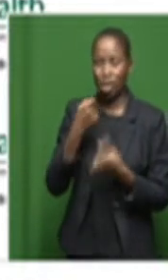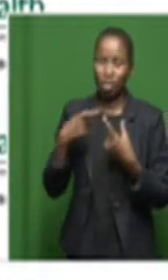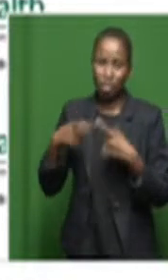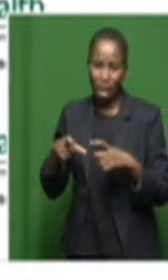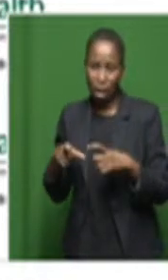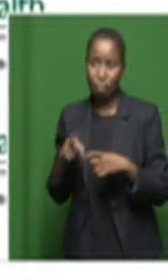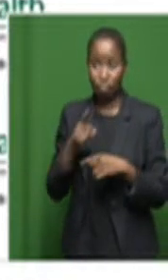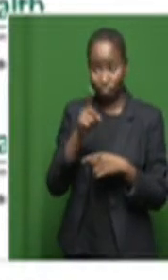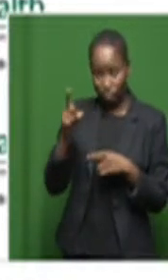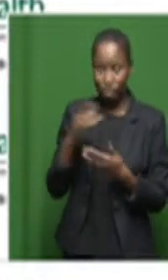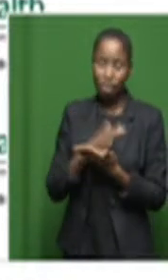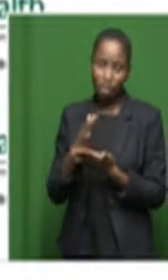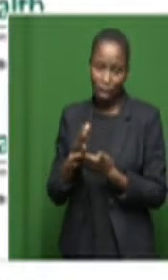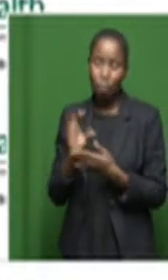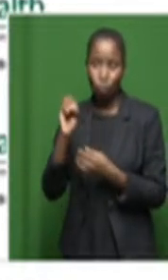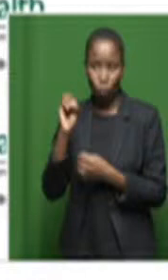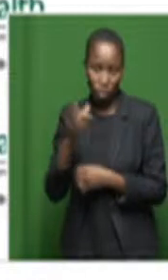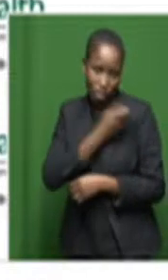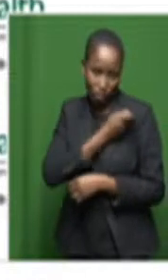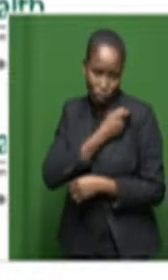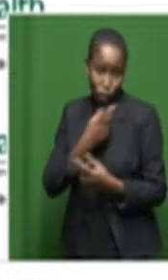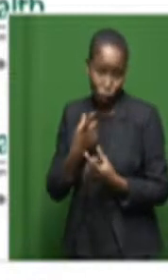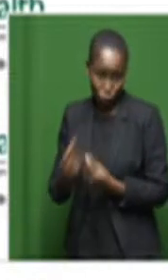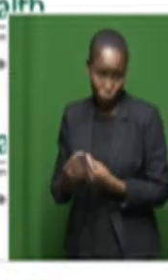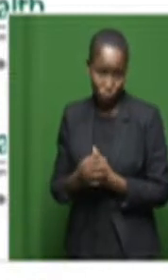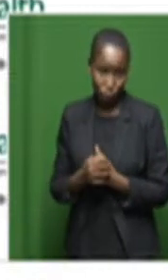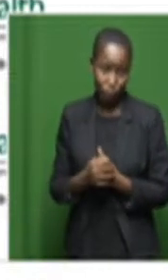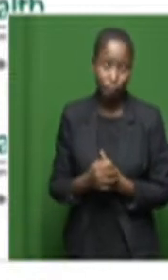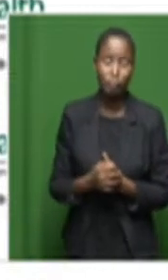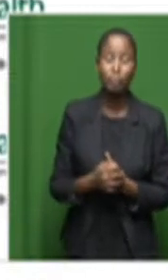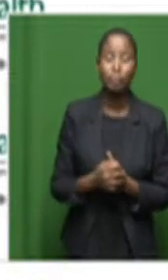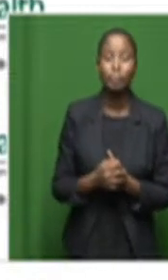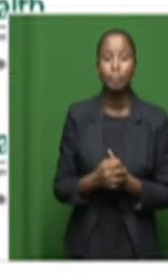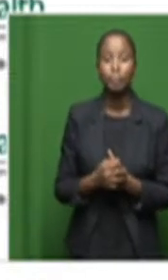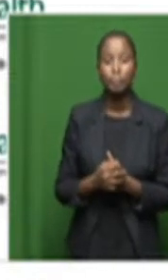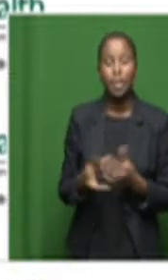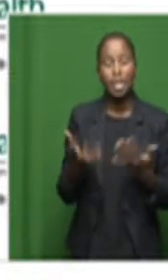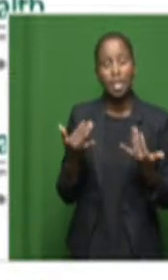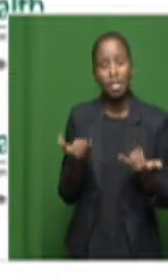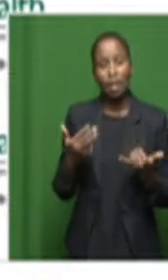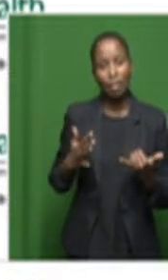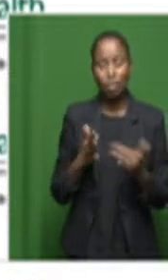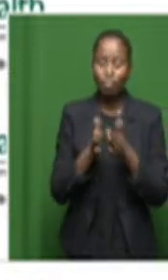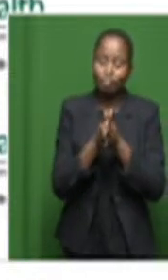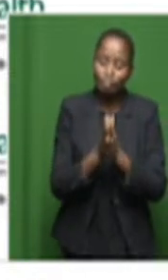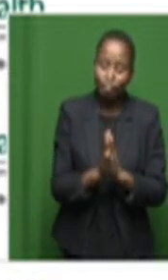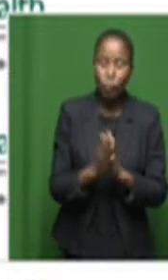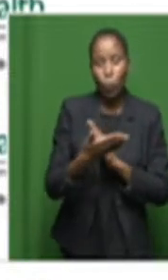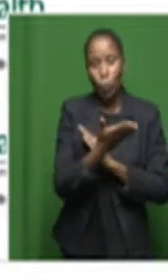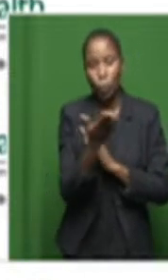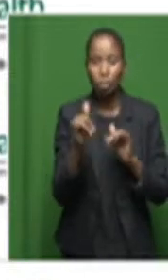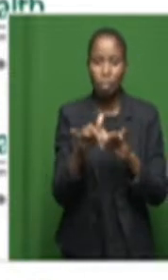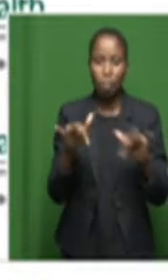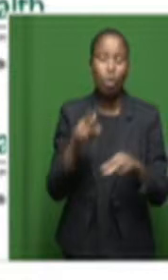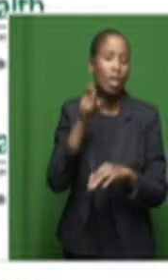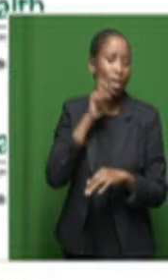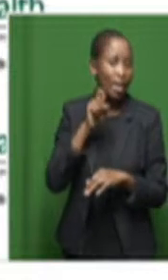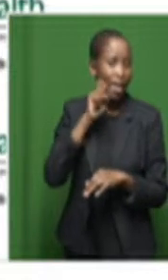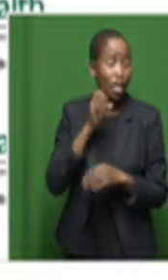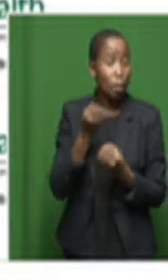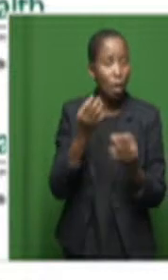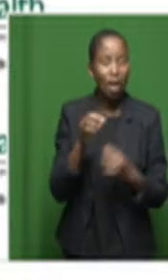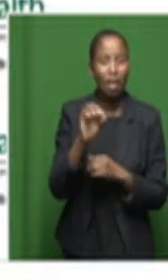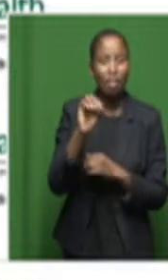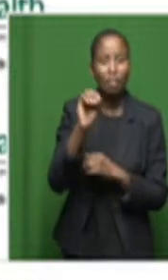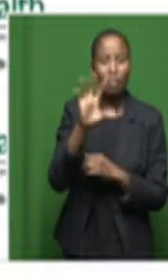are also providing services. We especially want to urge all people over the age of 50 and